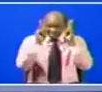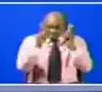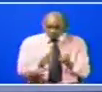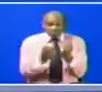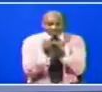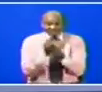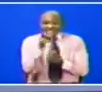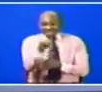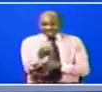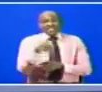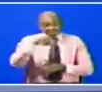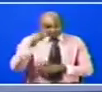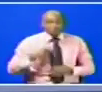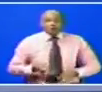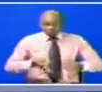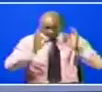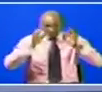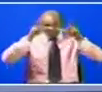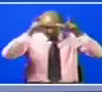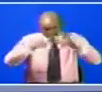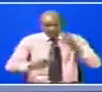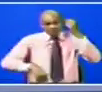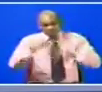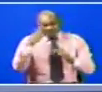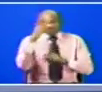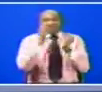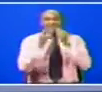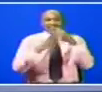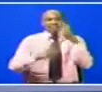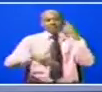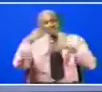Saturday. Well, they will officially be crowned 2017 Kenya Premier League champions. And moving on.